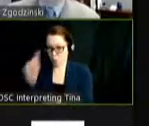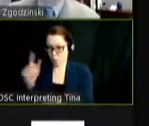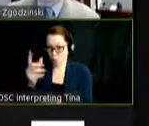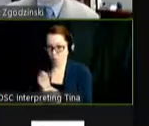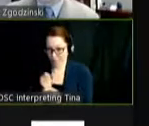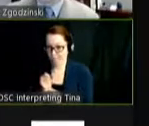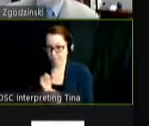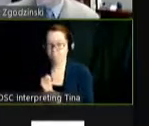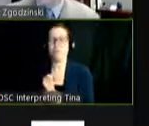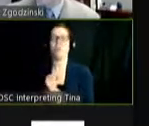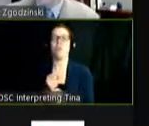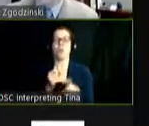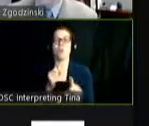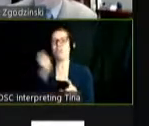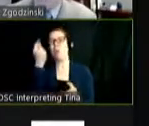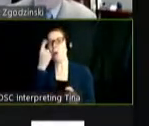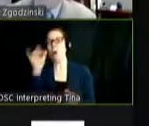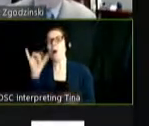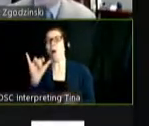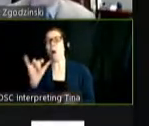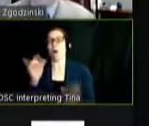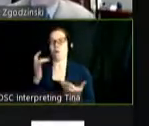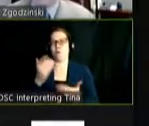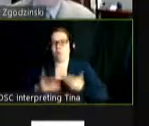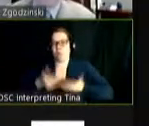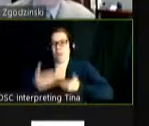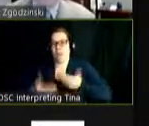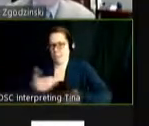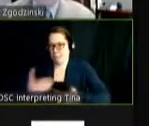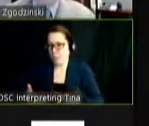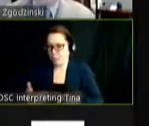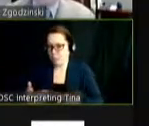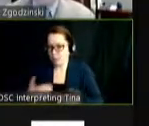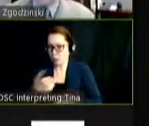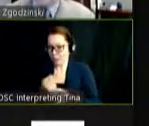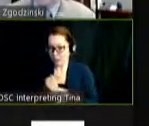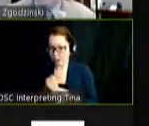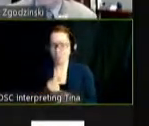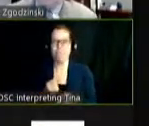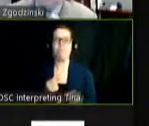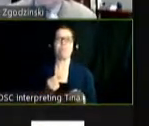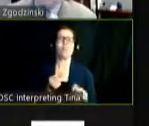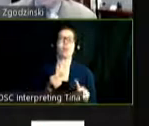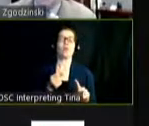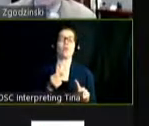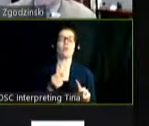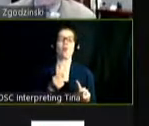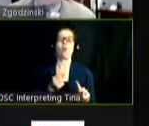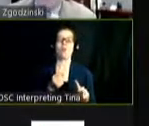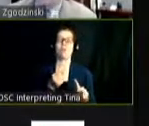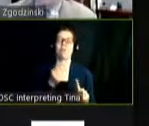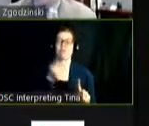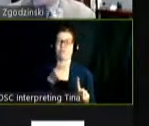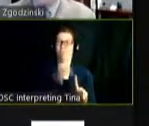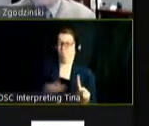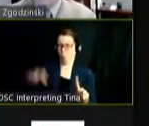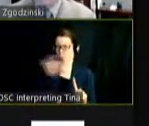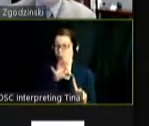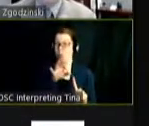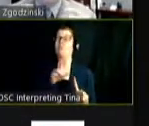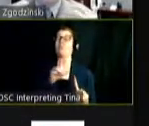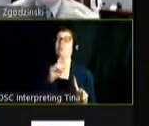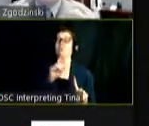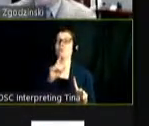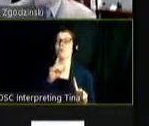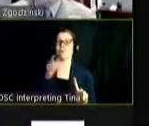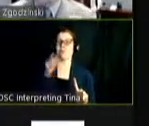too, kind of understand where we're at in that process. I think the main thing is, as we go down